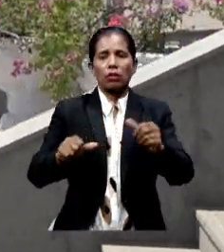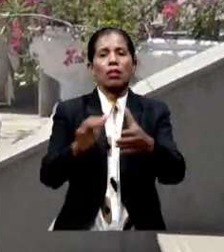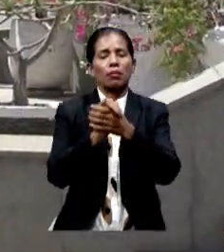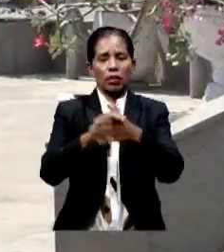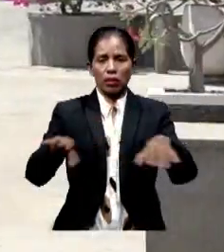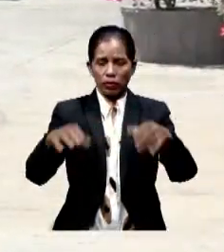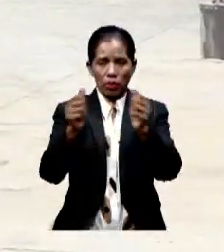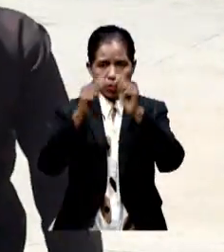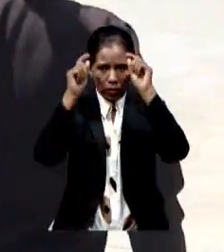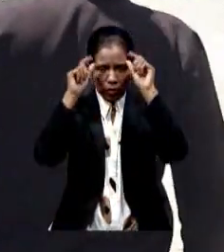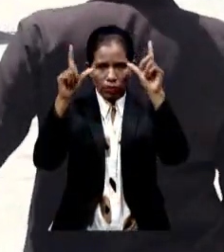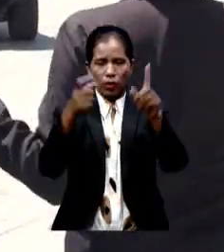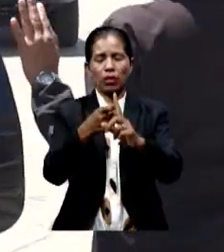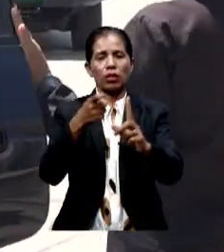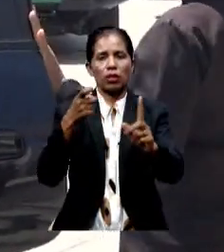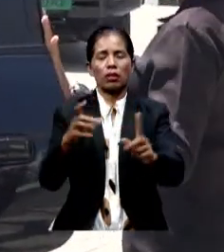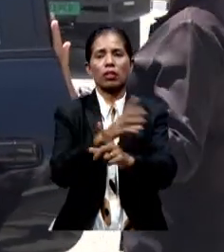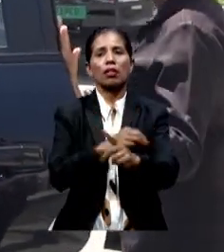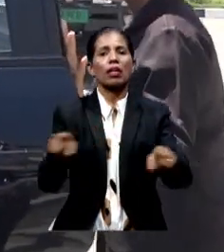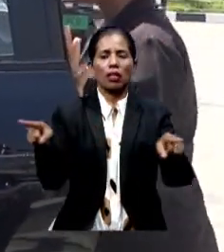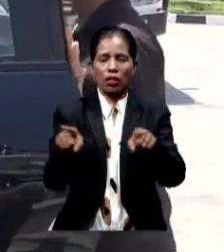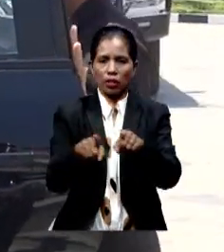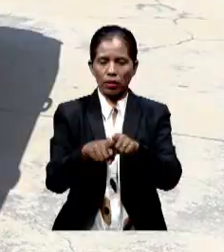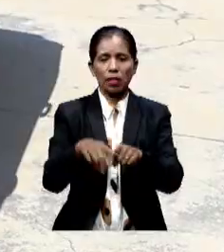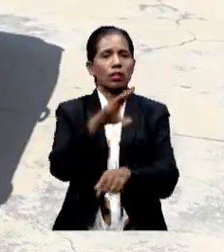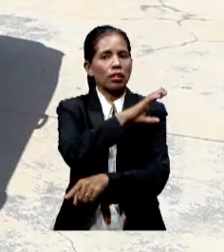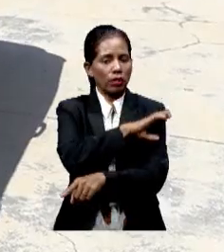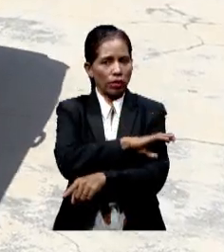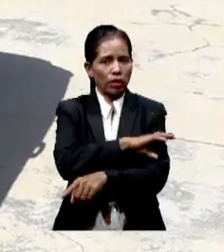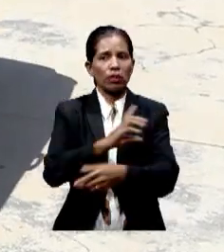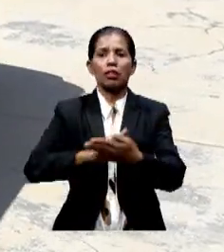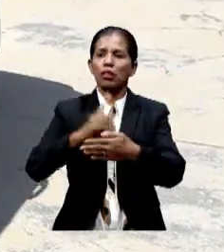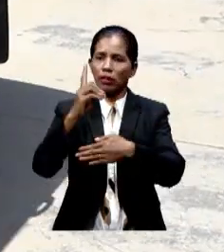ho Timor-Leste li husi are hirakanesan segurança,